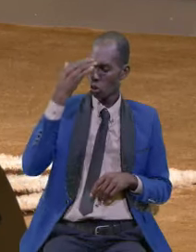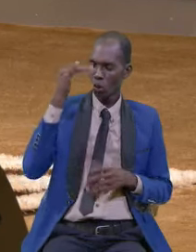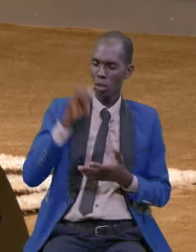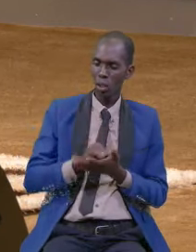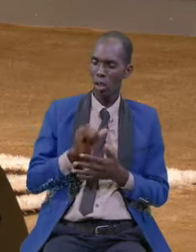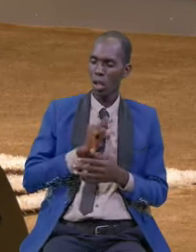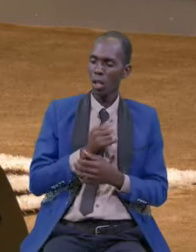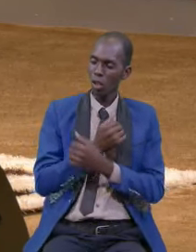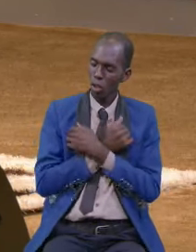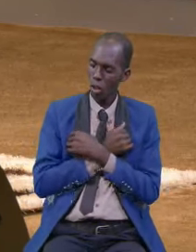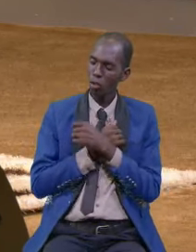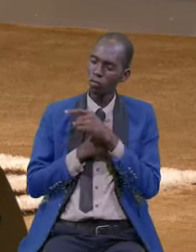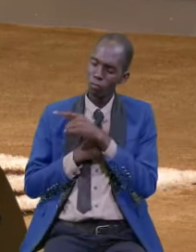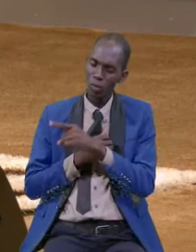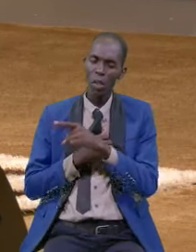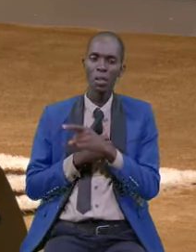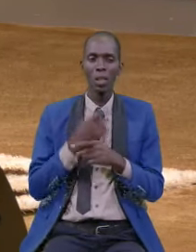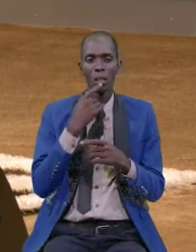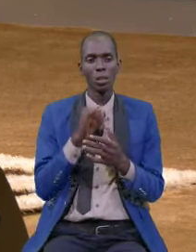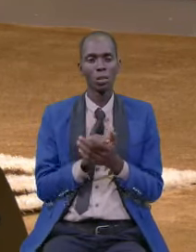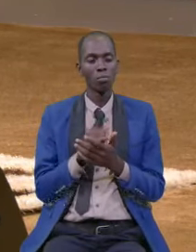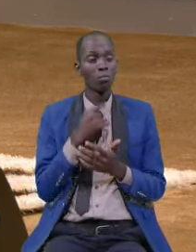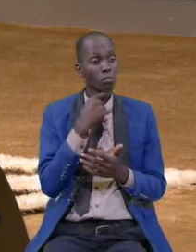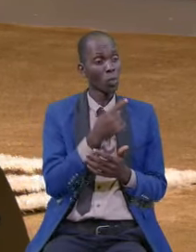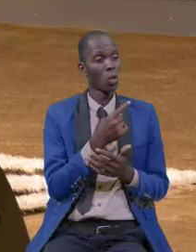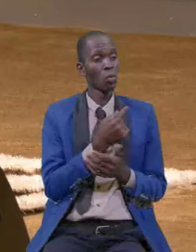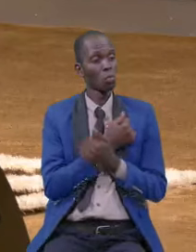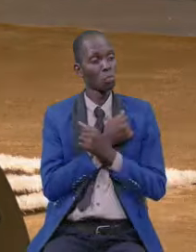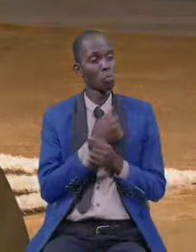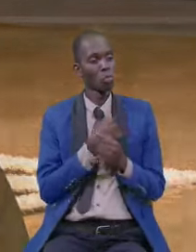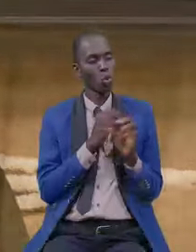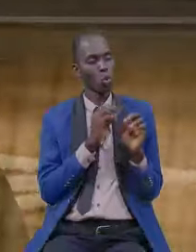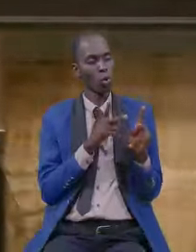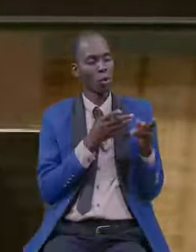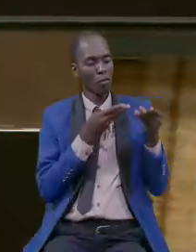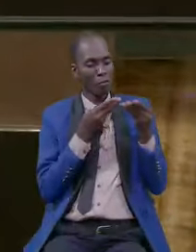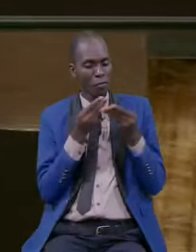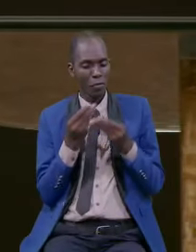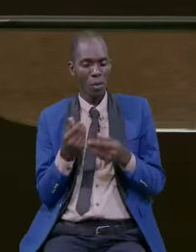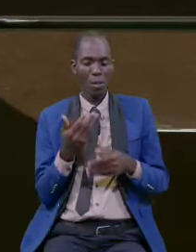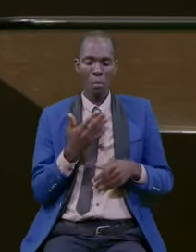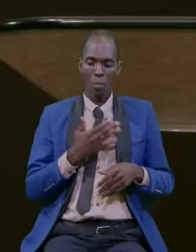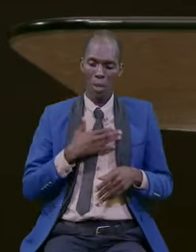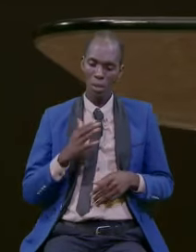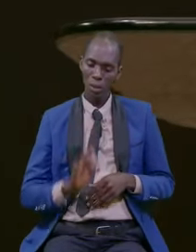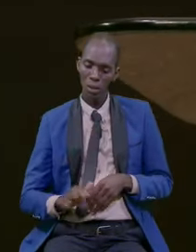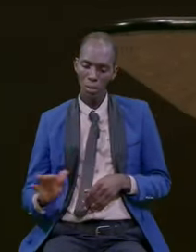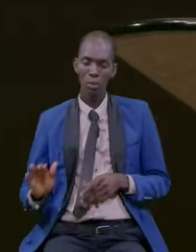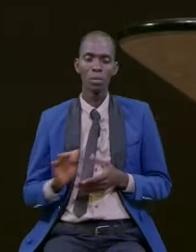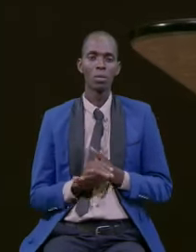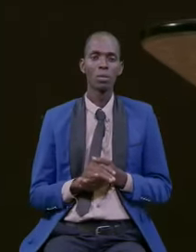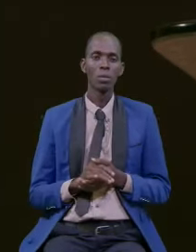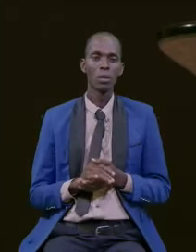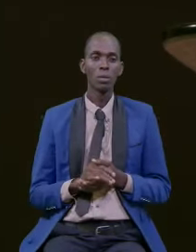unto him, feed my lambs. It's actually telling Peter